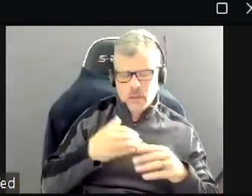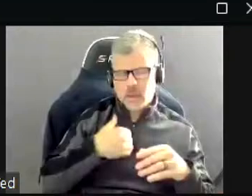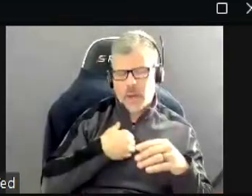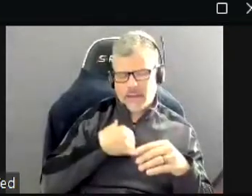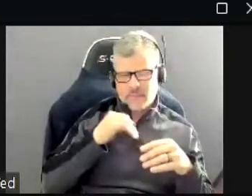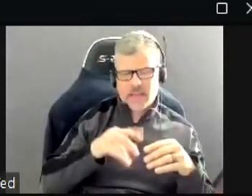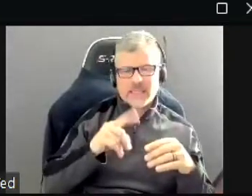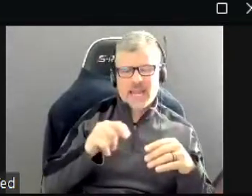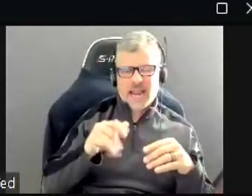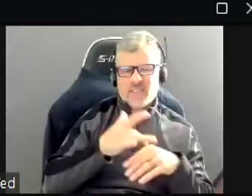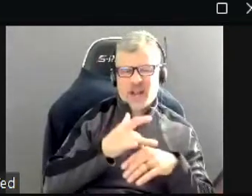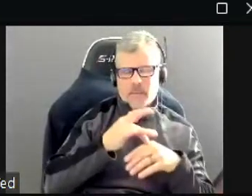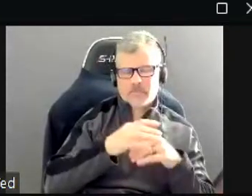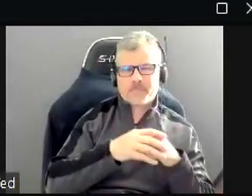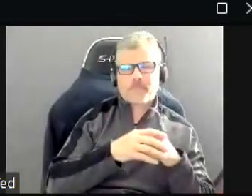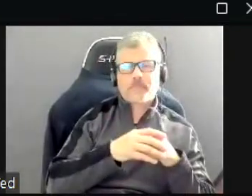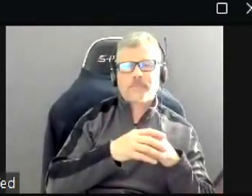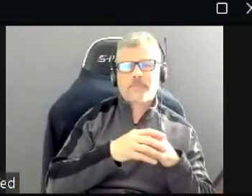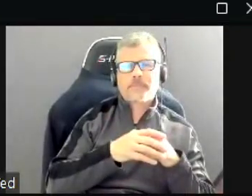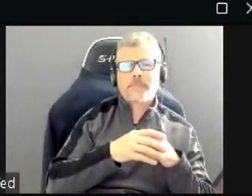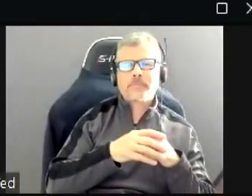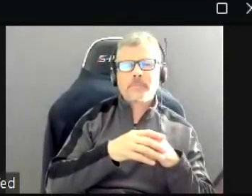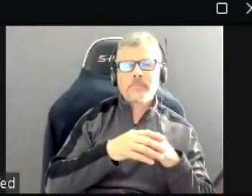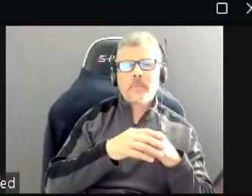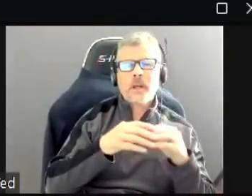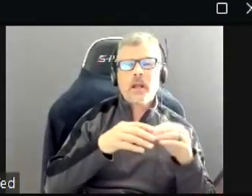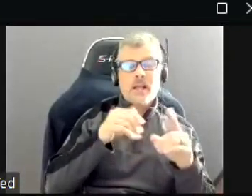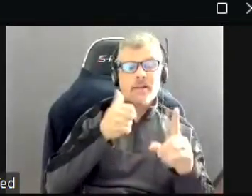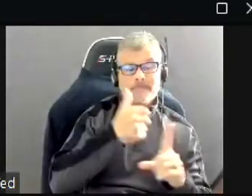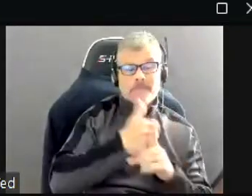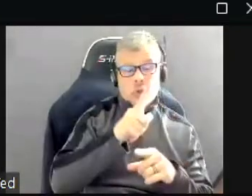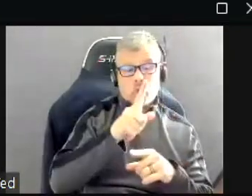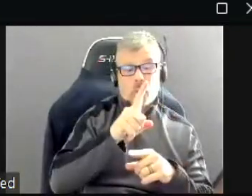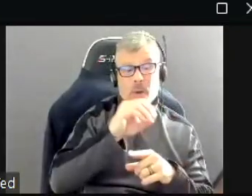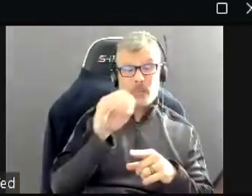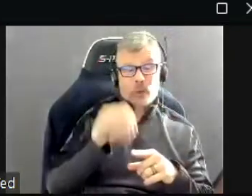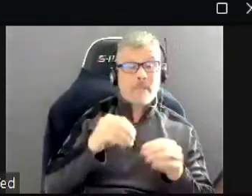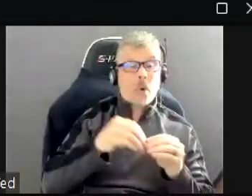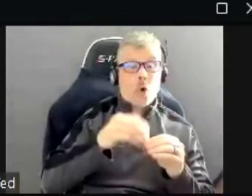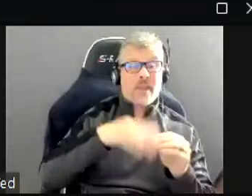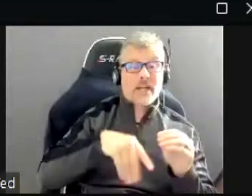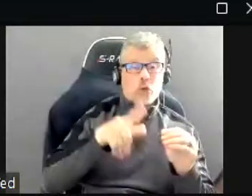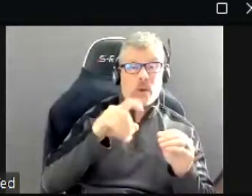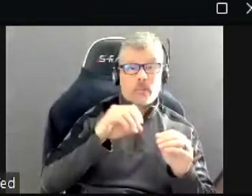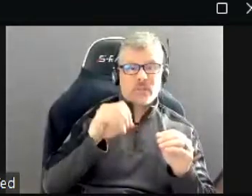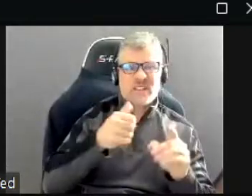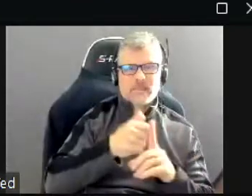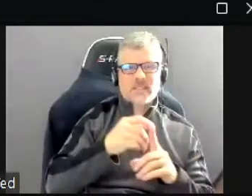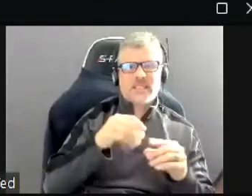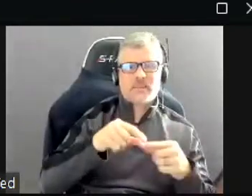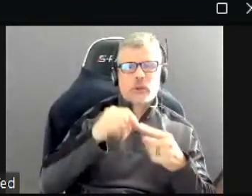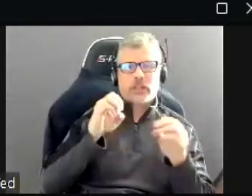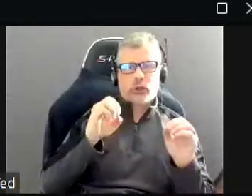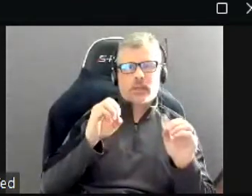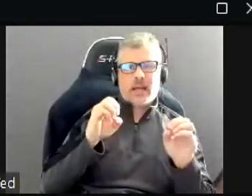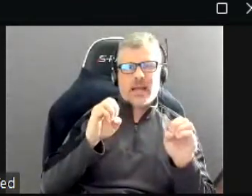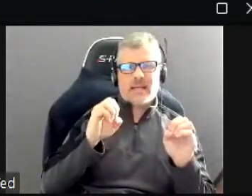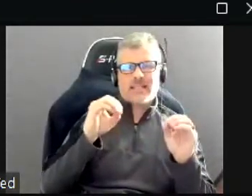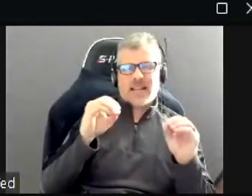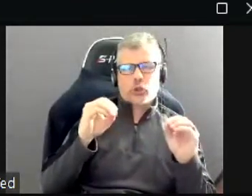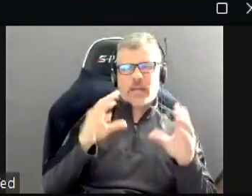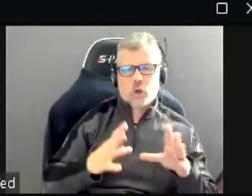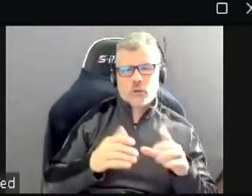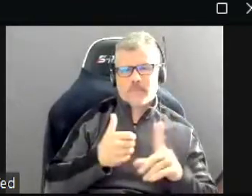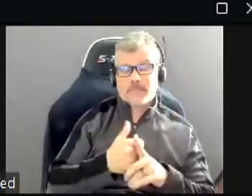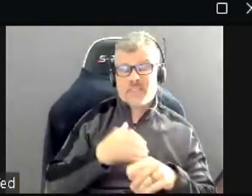for, and about more than 21% of them are special educators. So just, I do think that's a